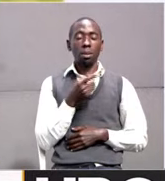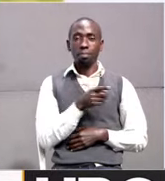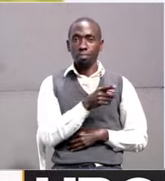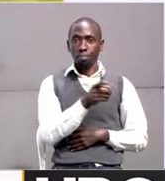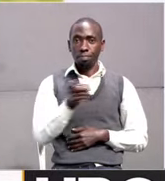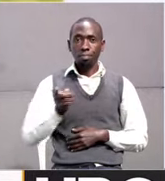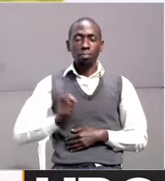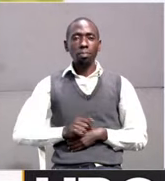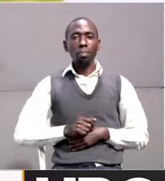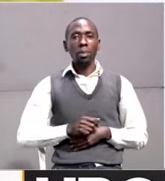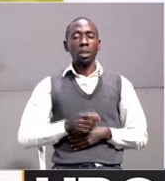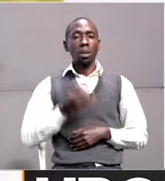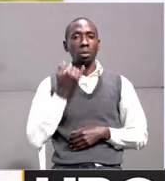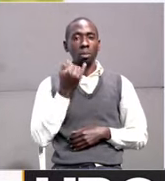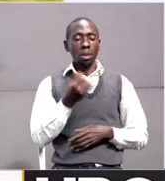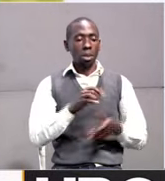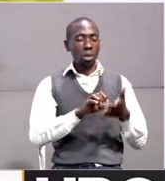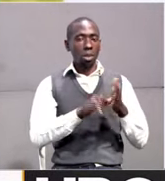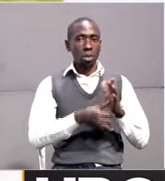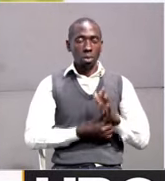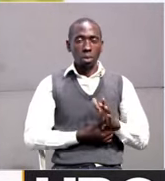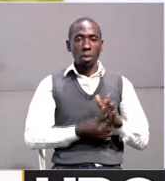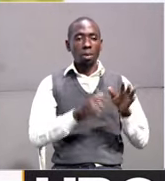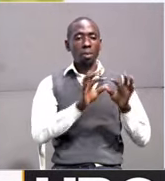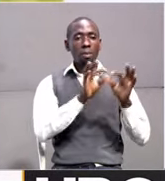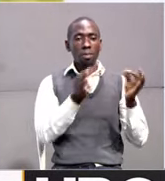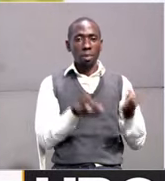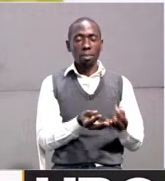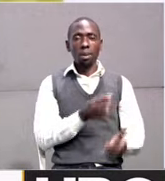again to emphasize the issue of homestead incomes,